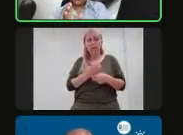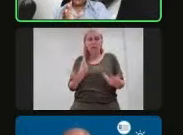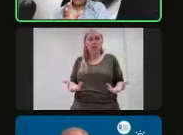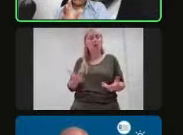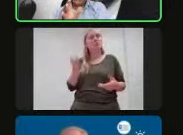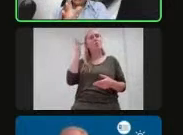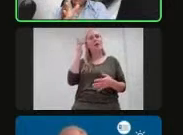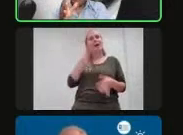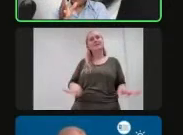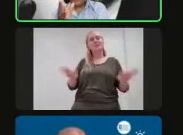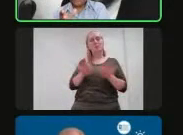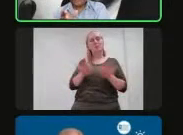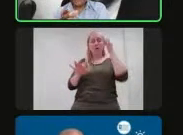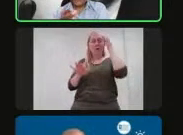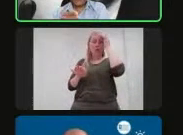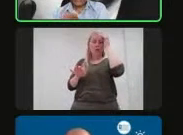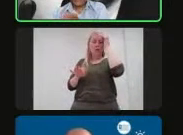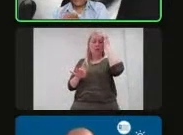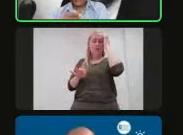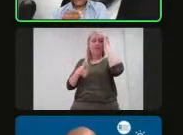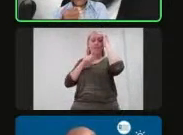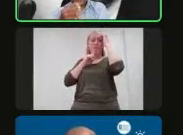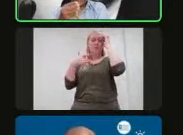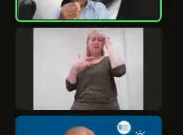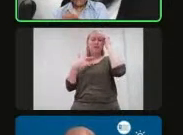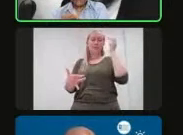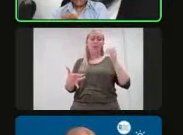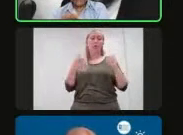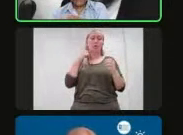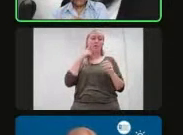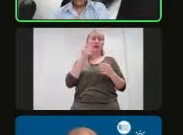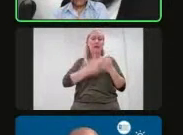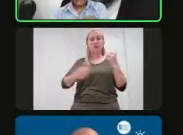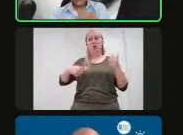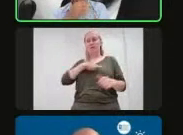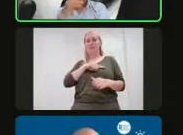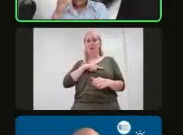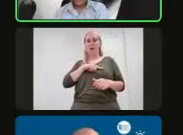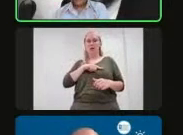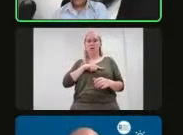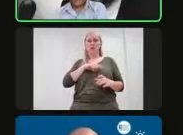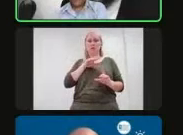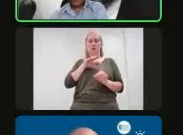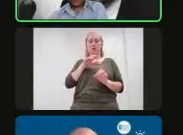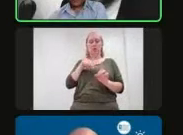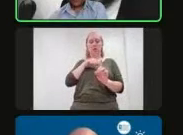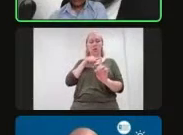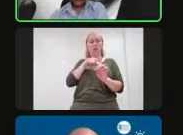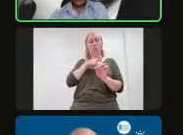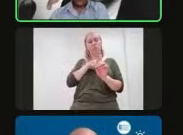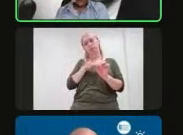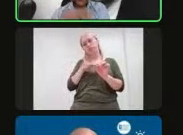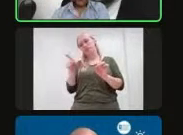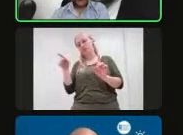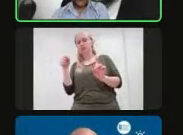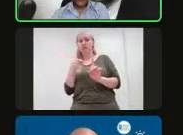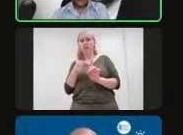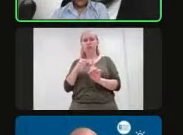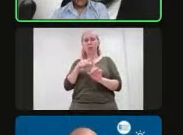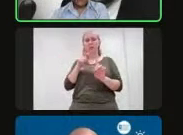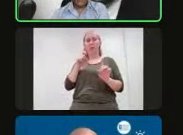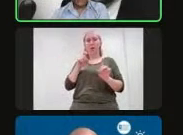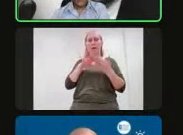is it's really difficult sometimes for each one of us to pivot from community mode